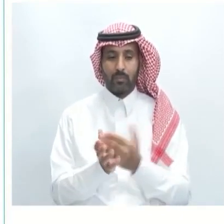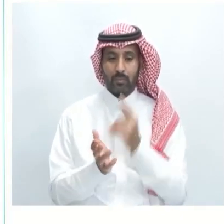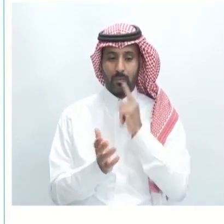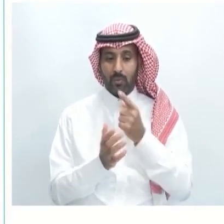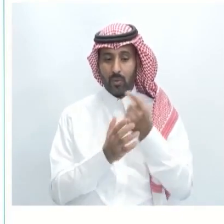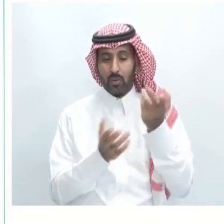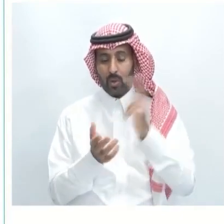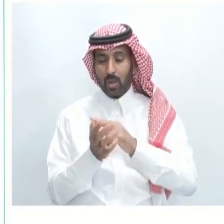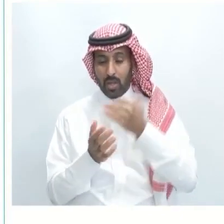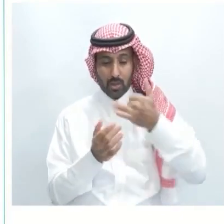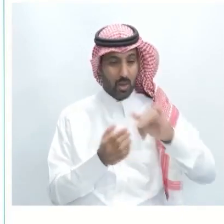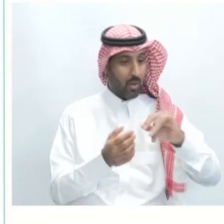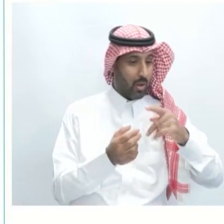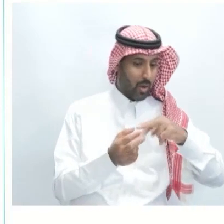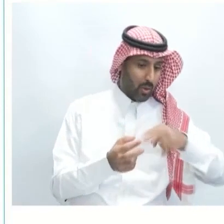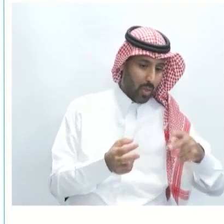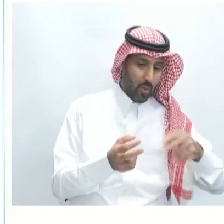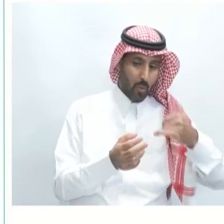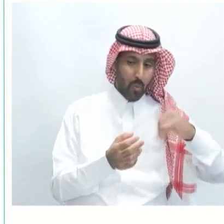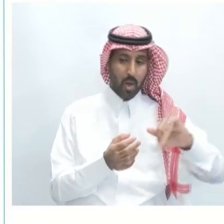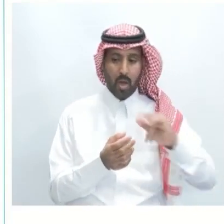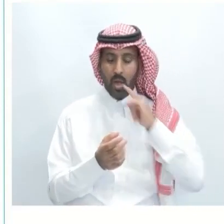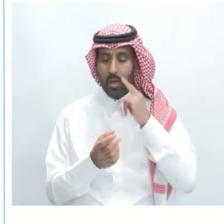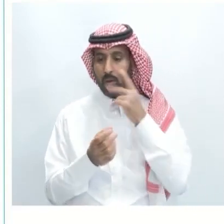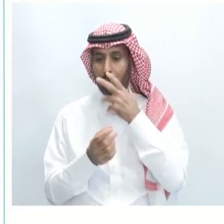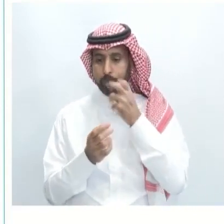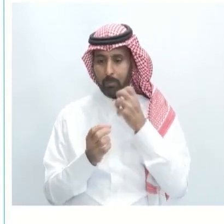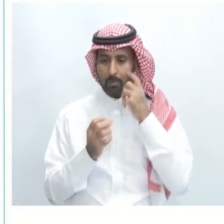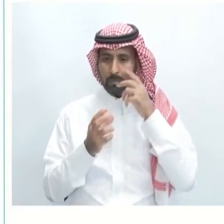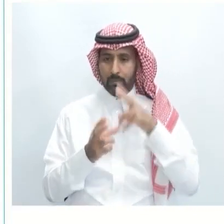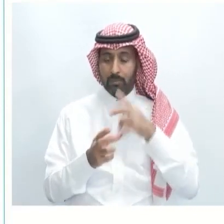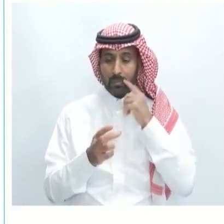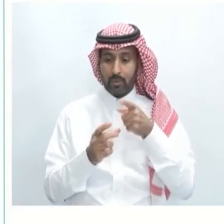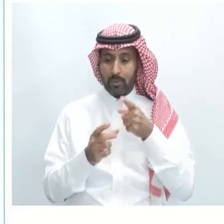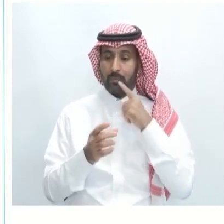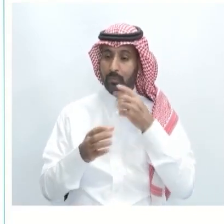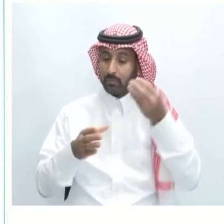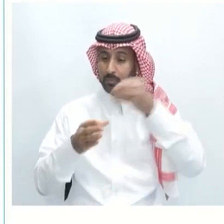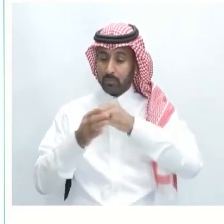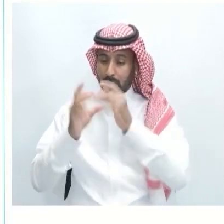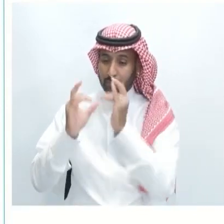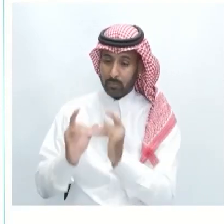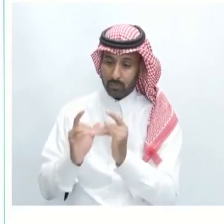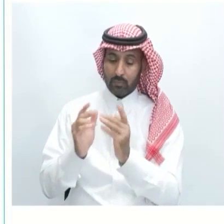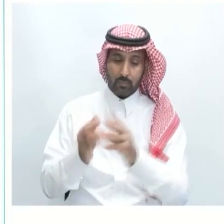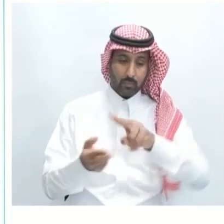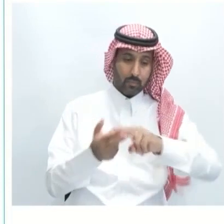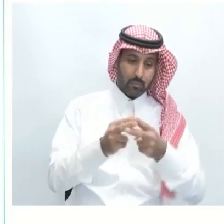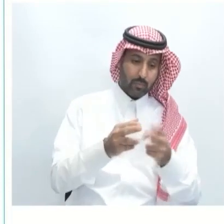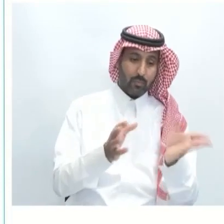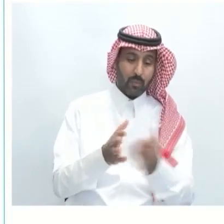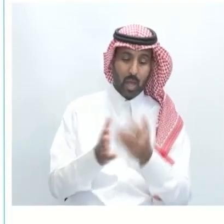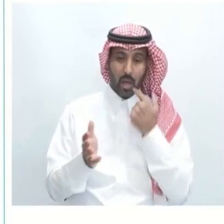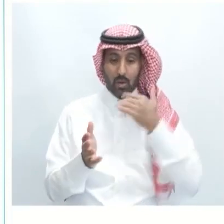is another way. Another way is to put a frog in their bed. Last one here, contrast transition words.